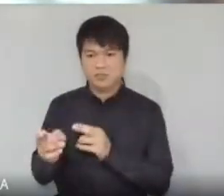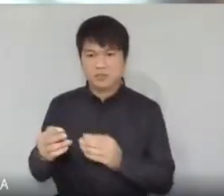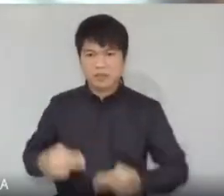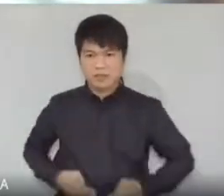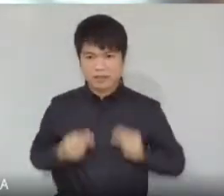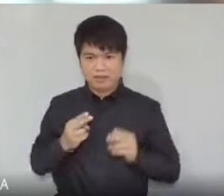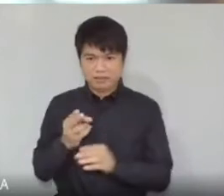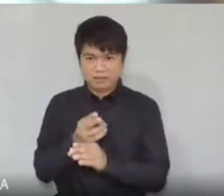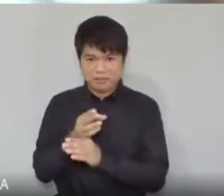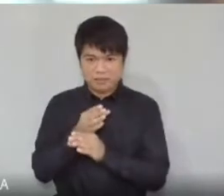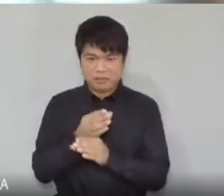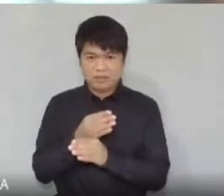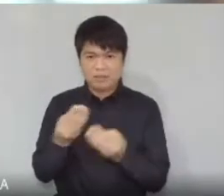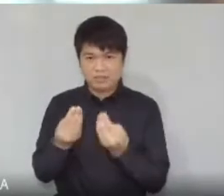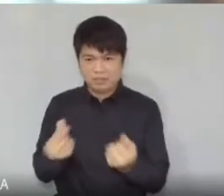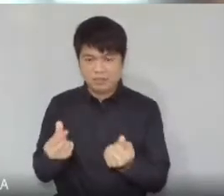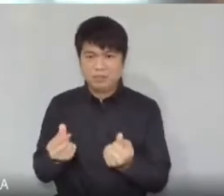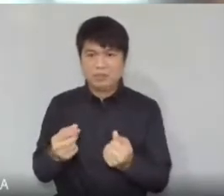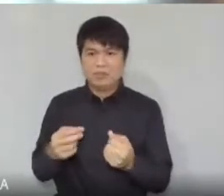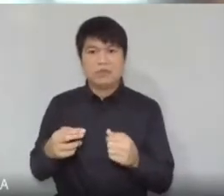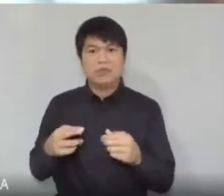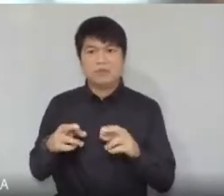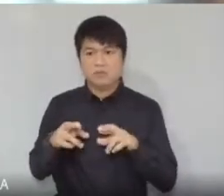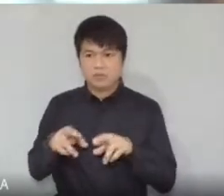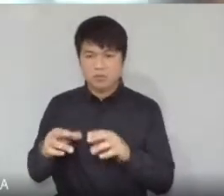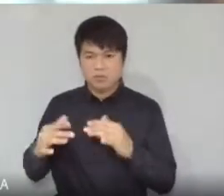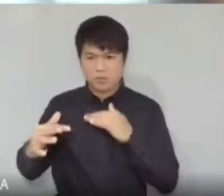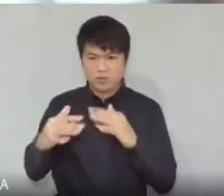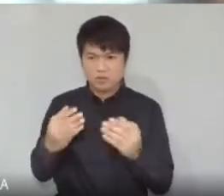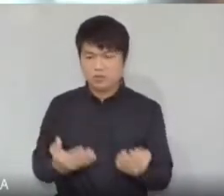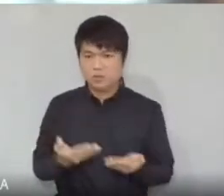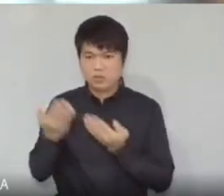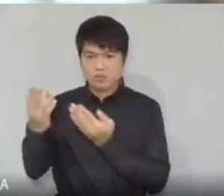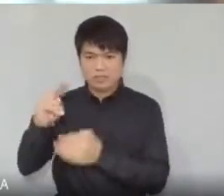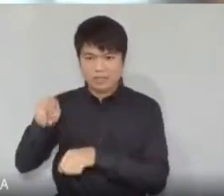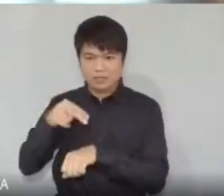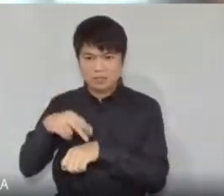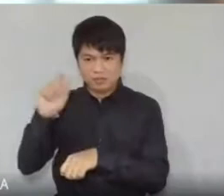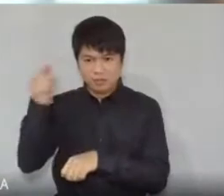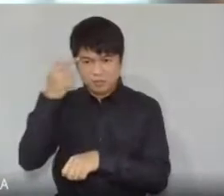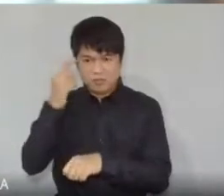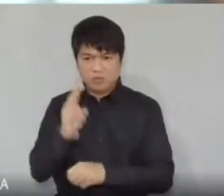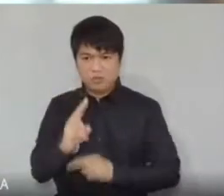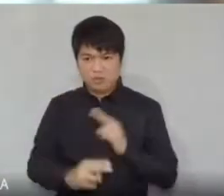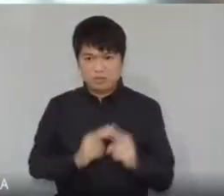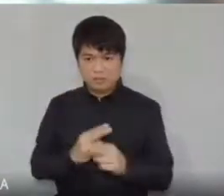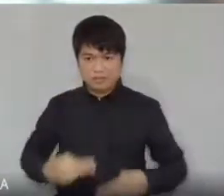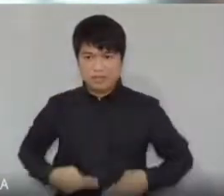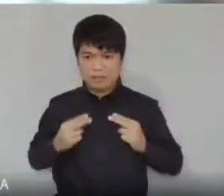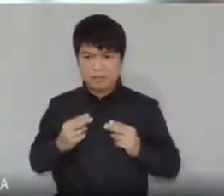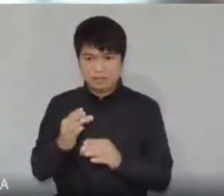dialogues with different stakeholders and bring your voices into policy making.